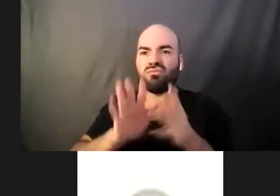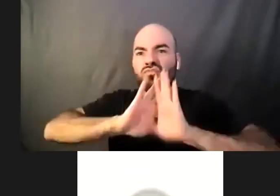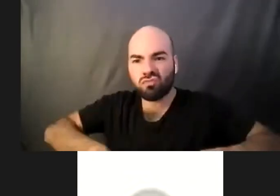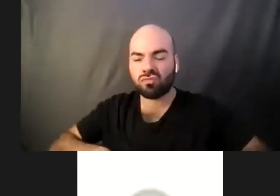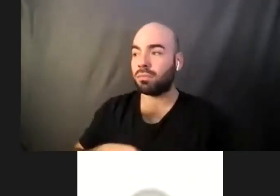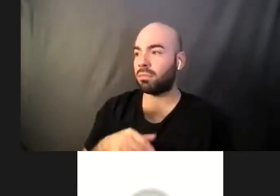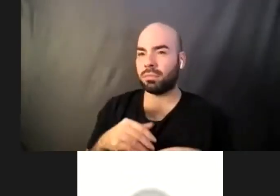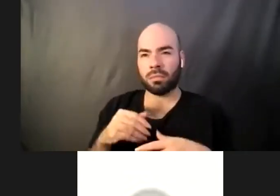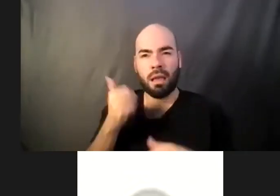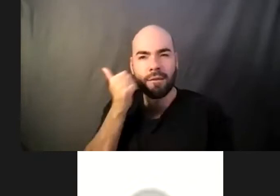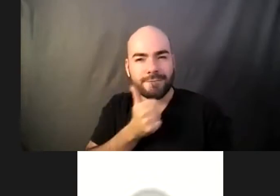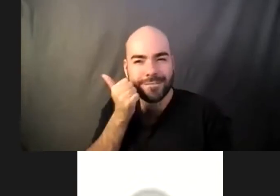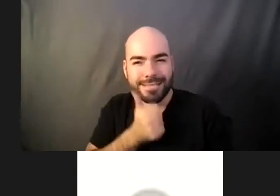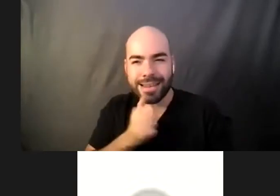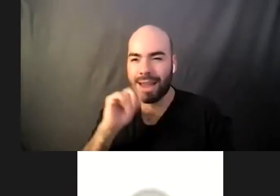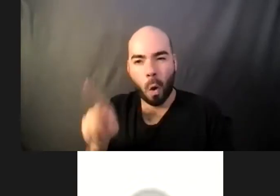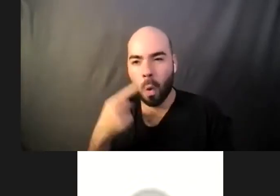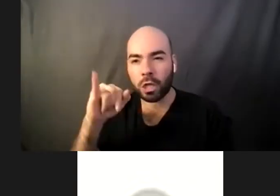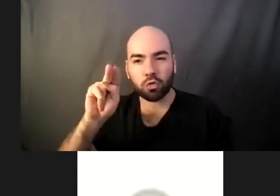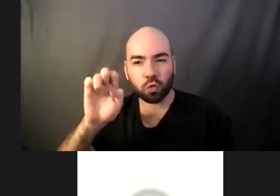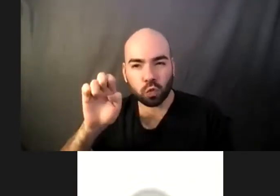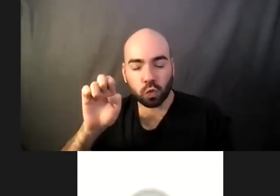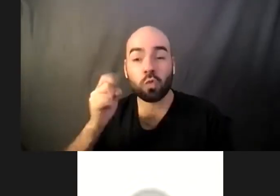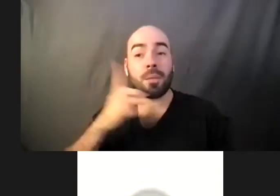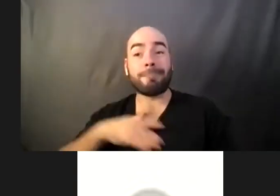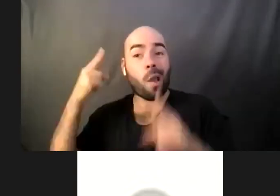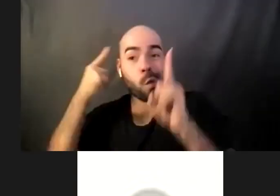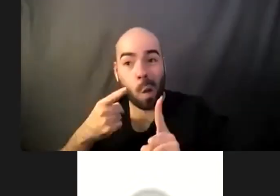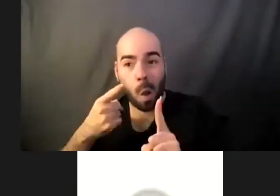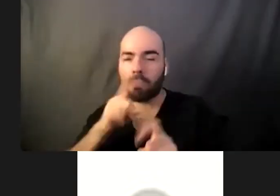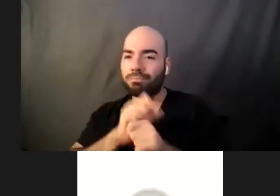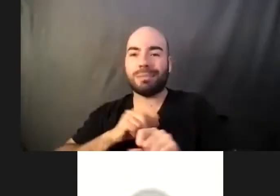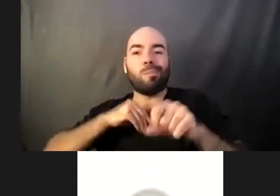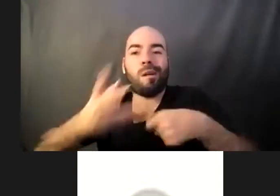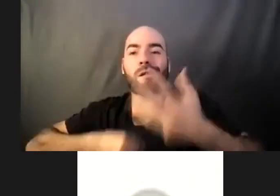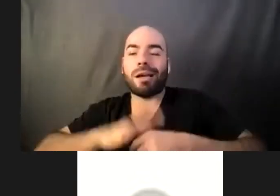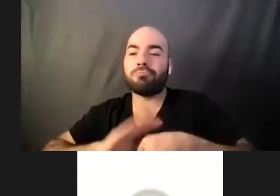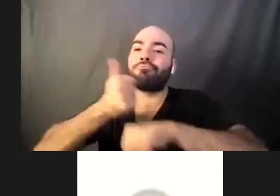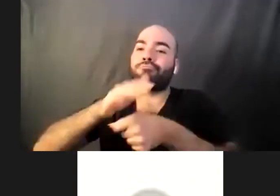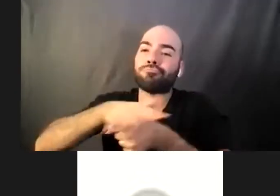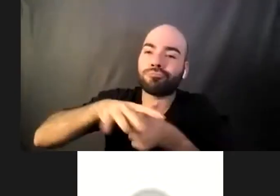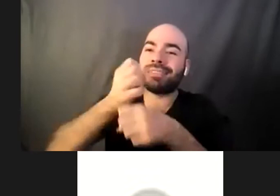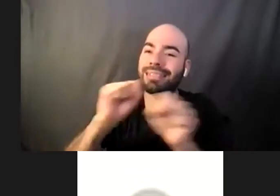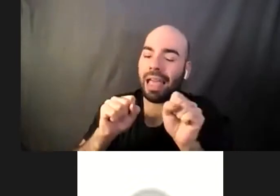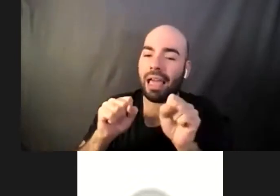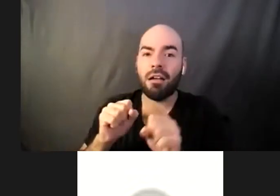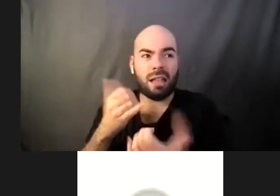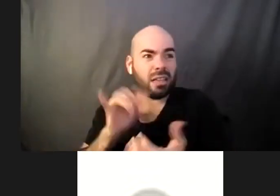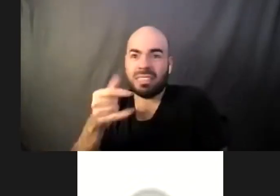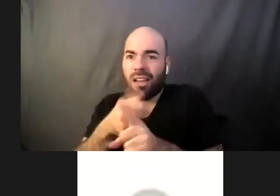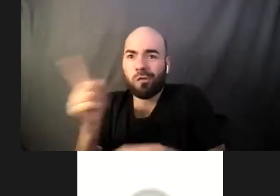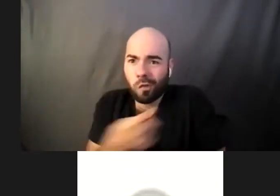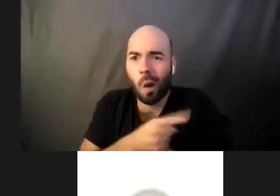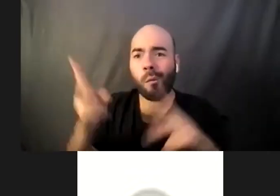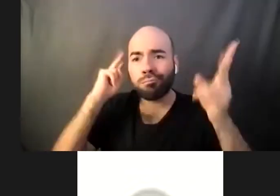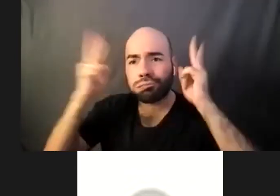So my goal in advocacy is just to overall provide that safe space everywhere. Like, you should go to the hairdresser and have an amazing time, right?